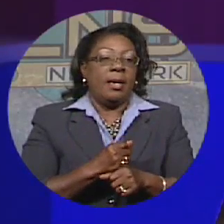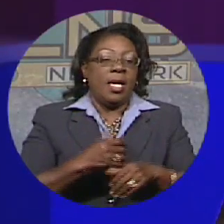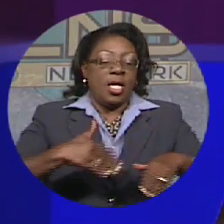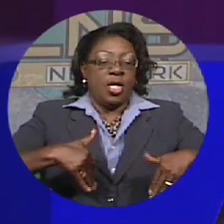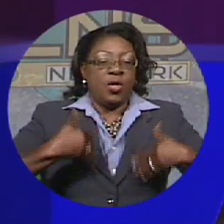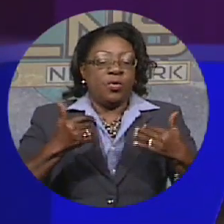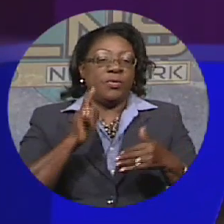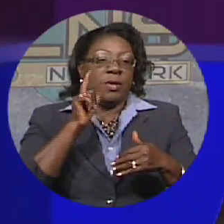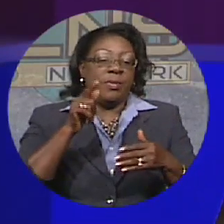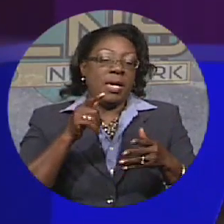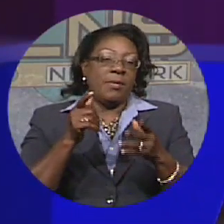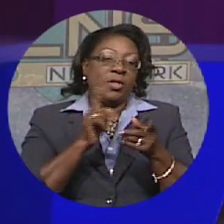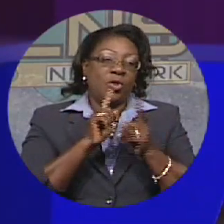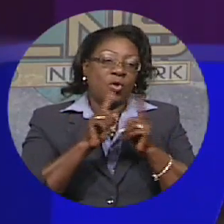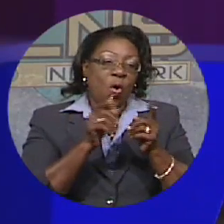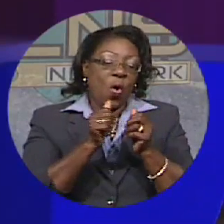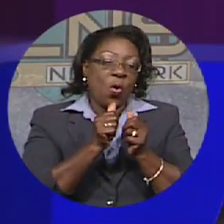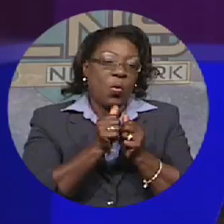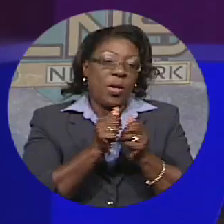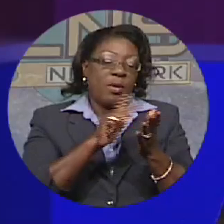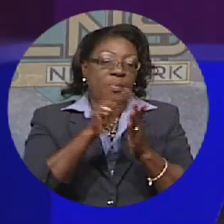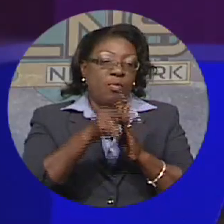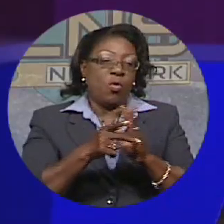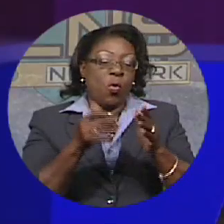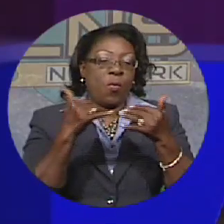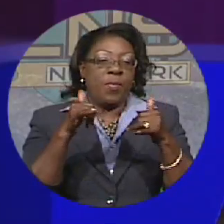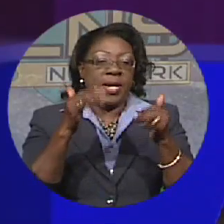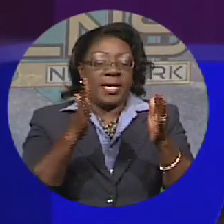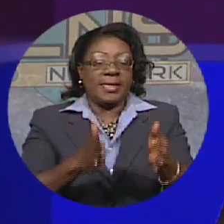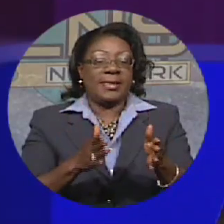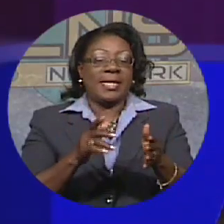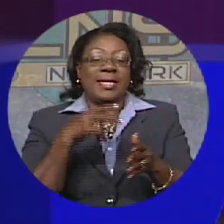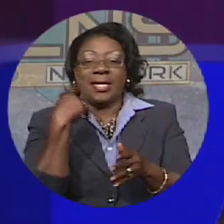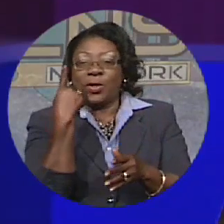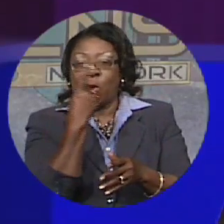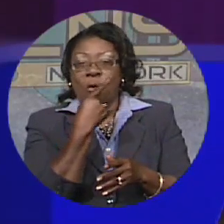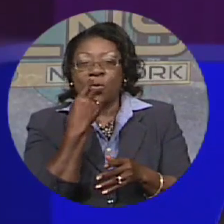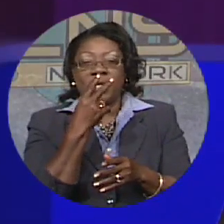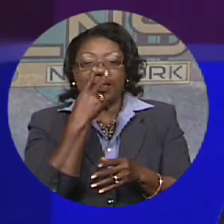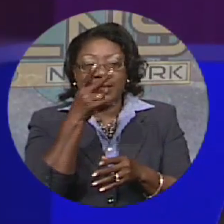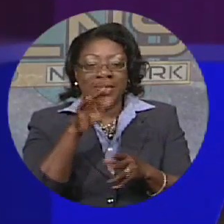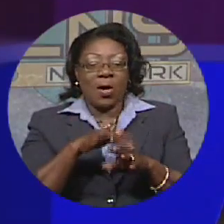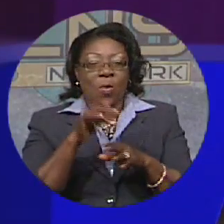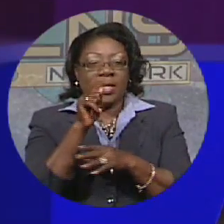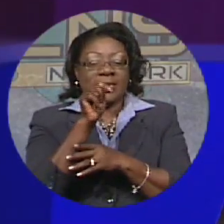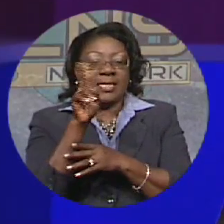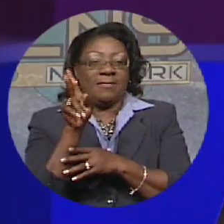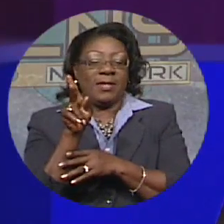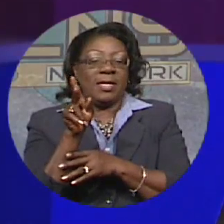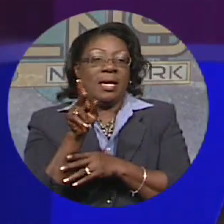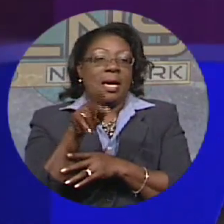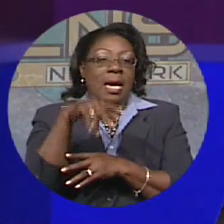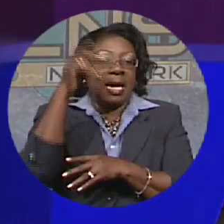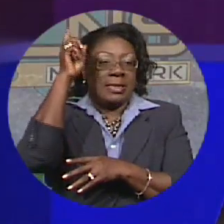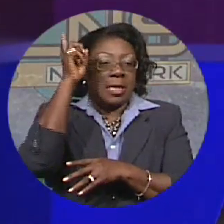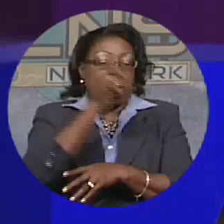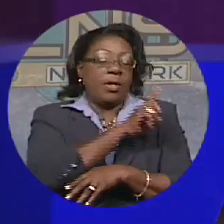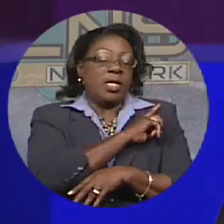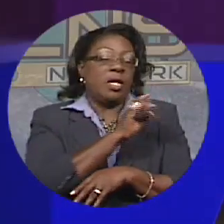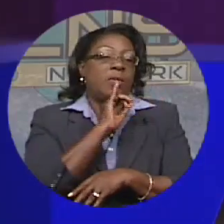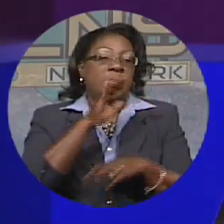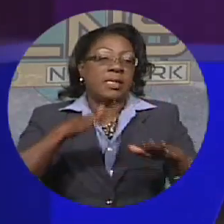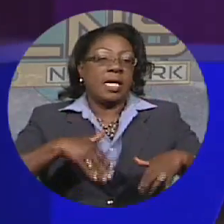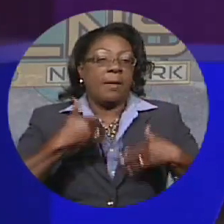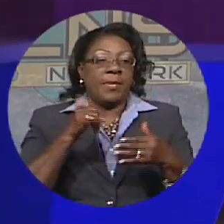seen on television. And according to Director of Youth Darren Turnquest, with this visit taking place in the month of October, more time can be spent on the issues